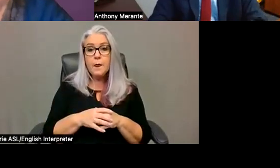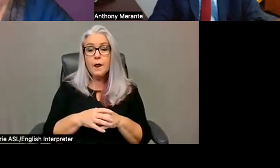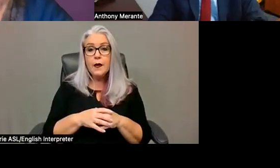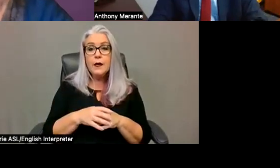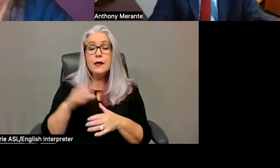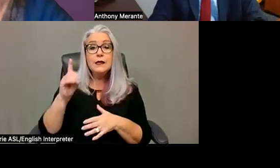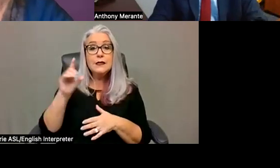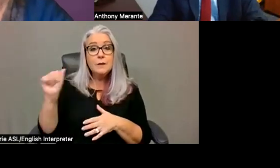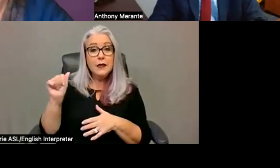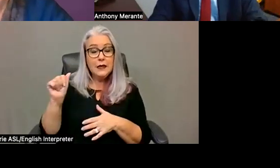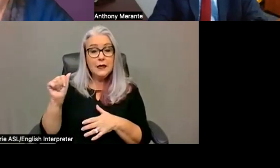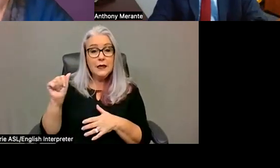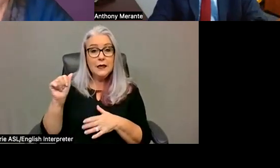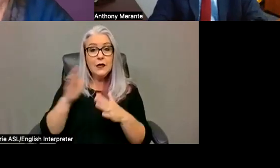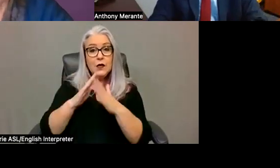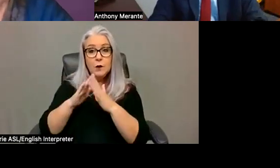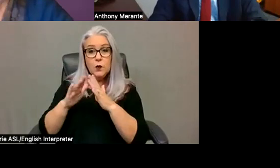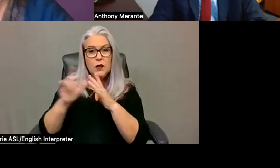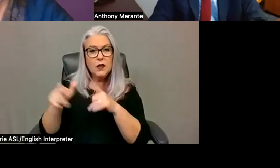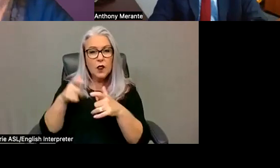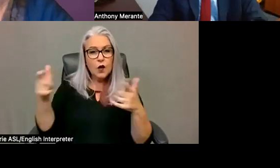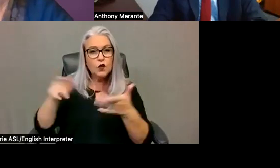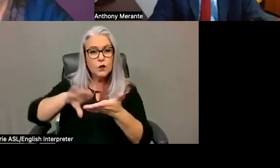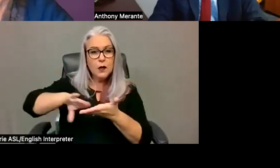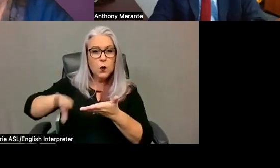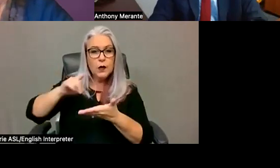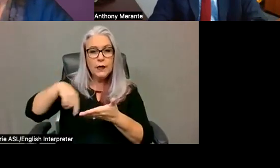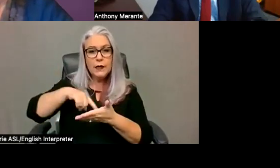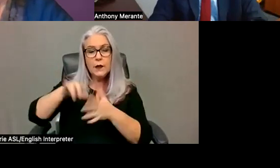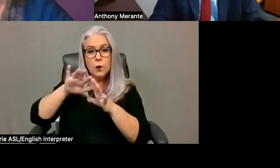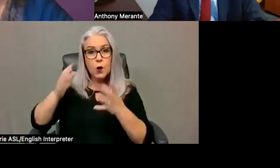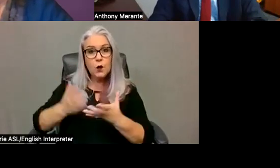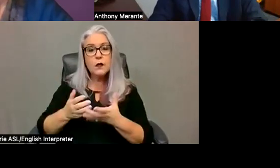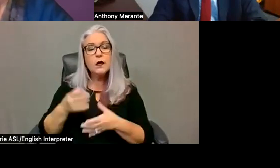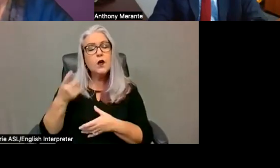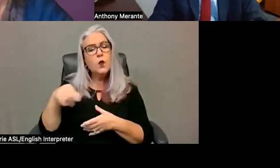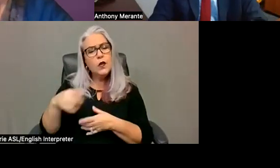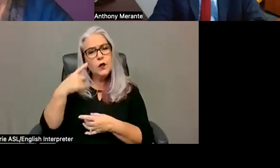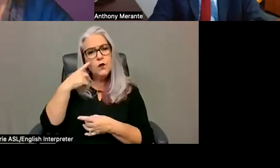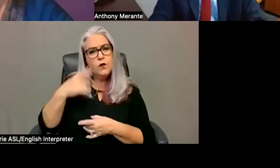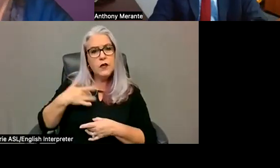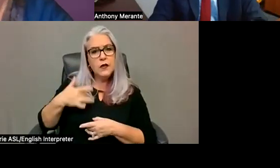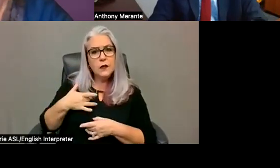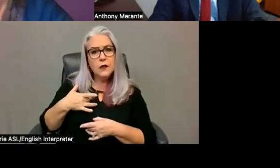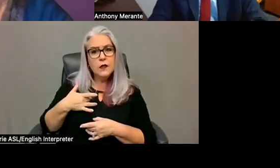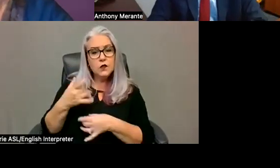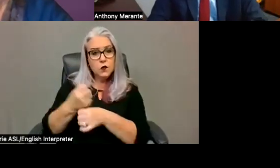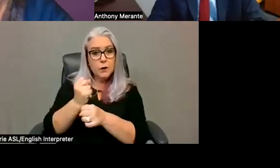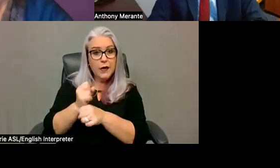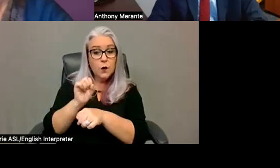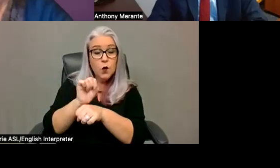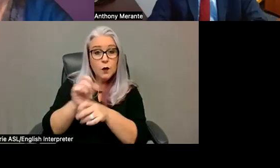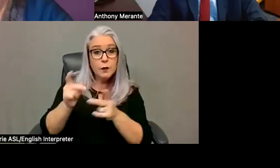minority community in the world. What would you do as mayor to advocate making municipal services, workplaces,